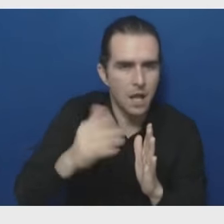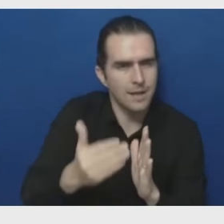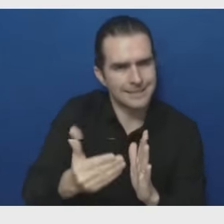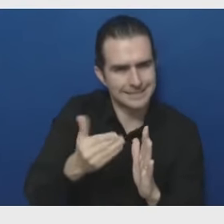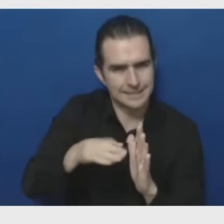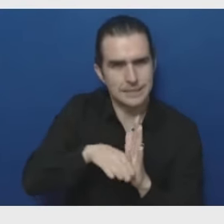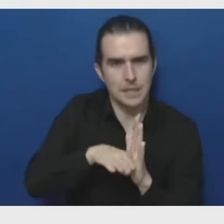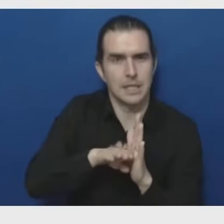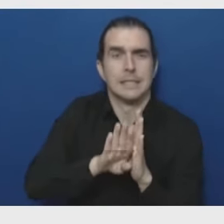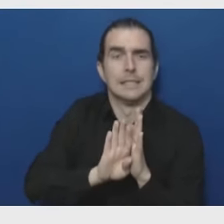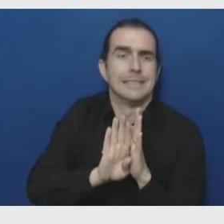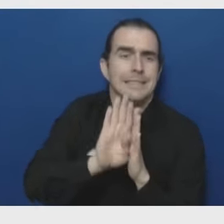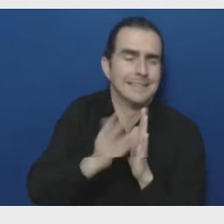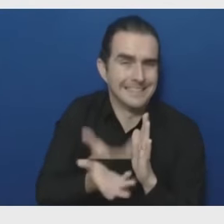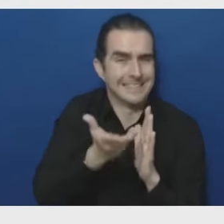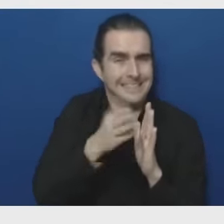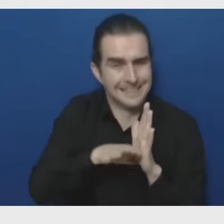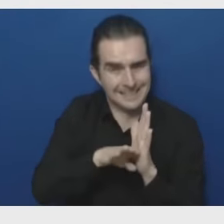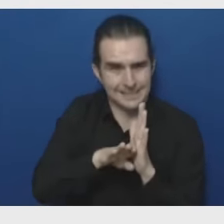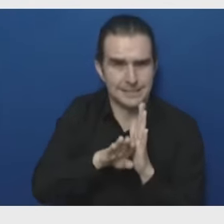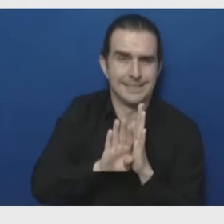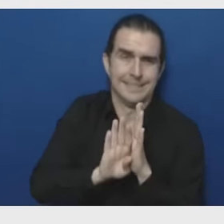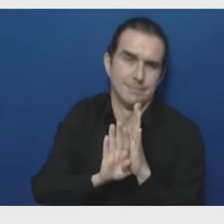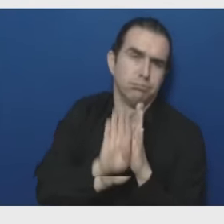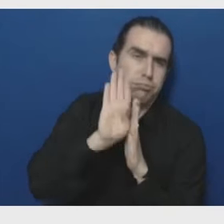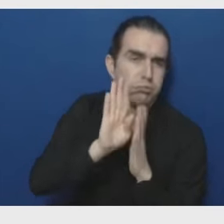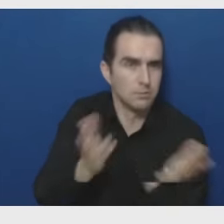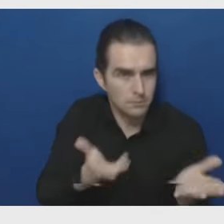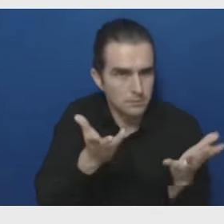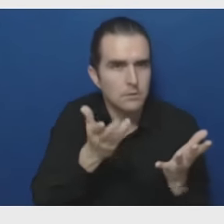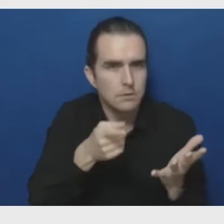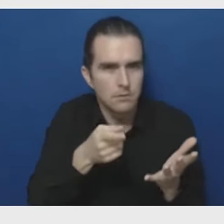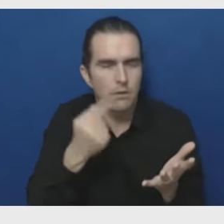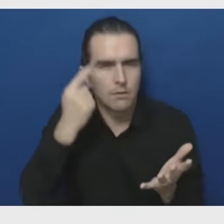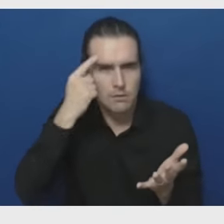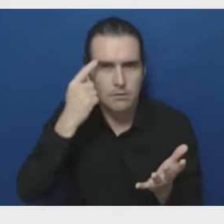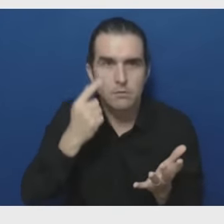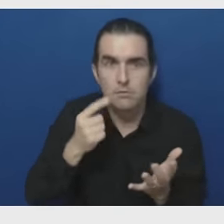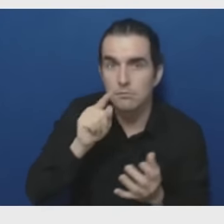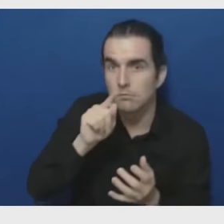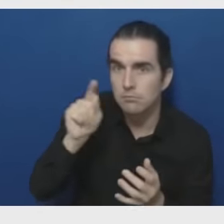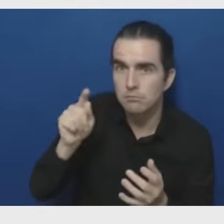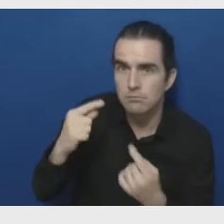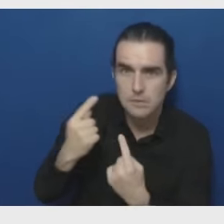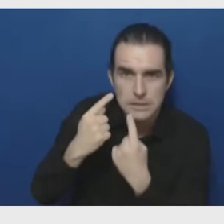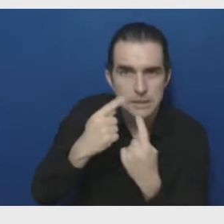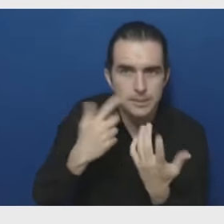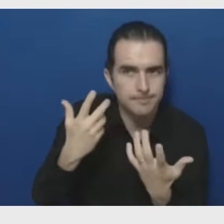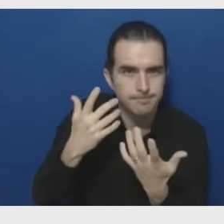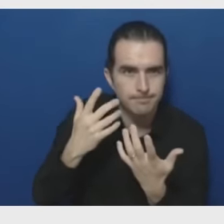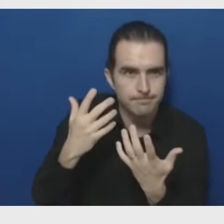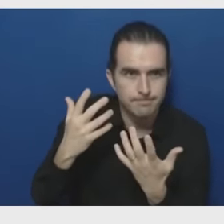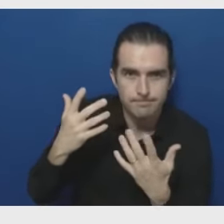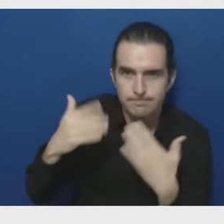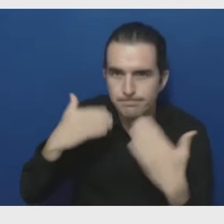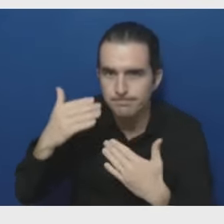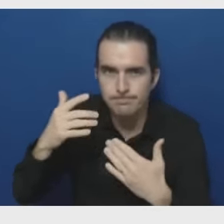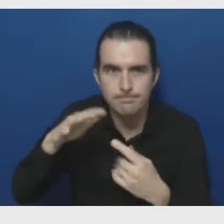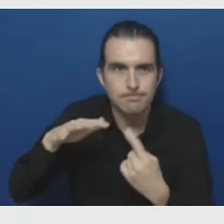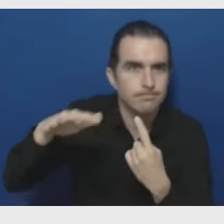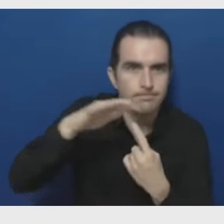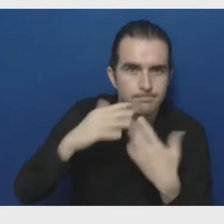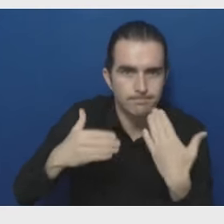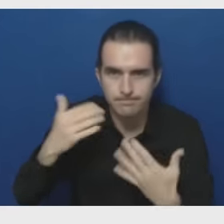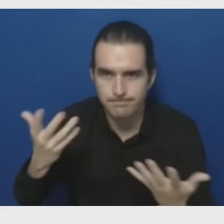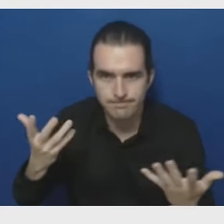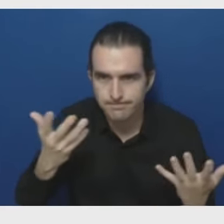out. Where do we find it? We've used the small island developing states to make the argument. Obviously, we're